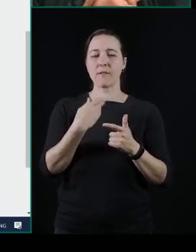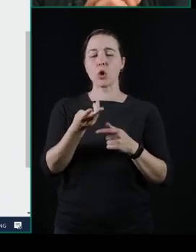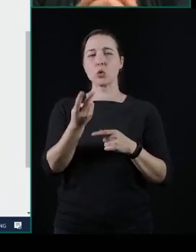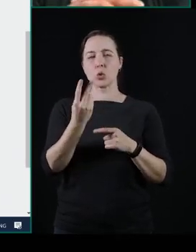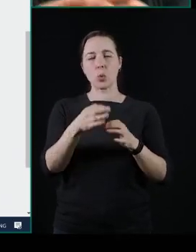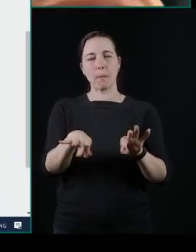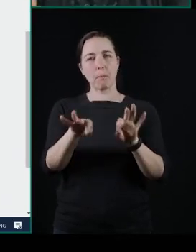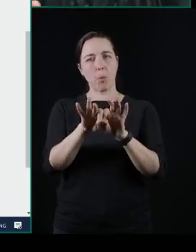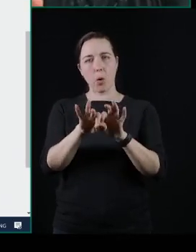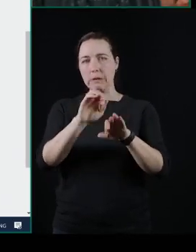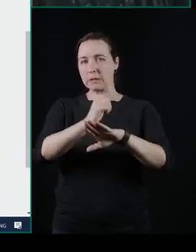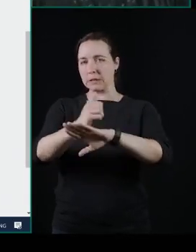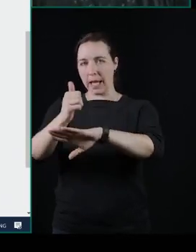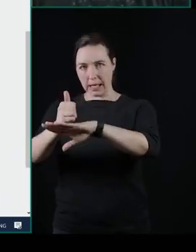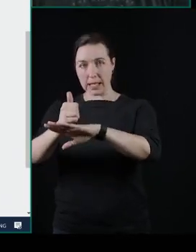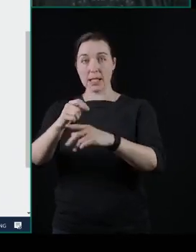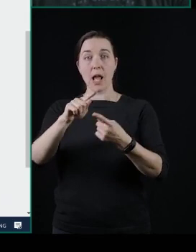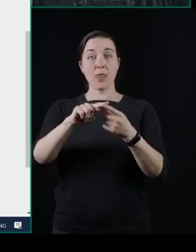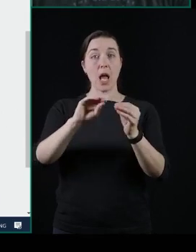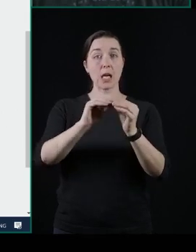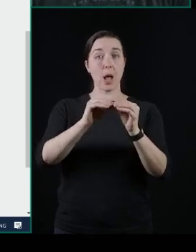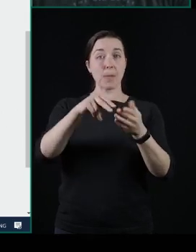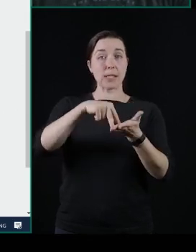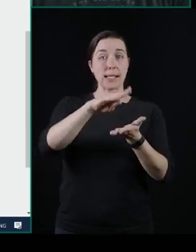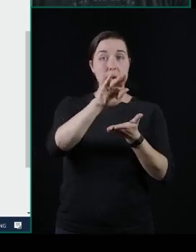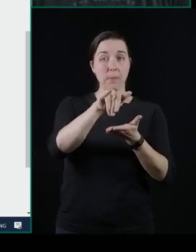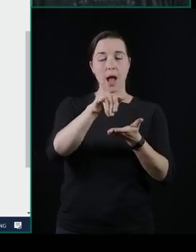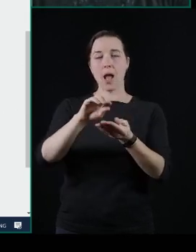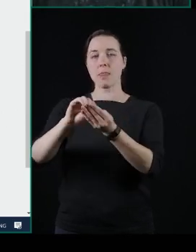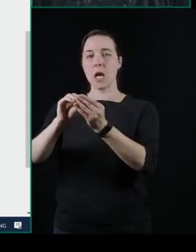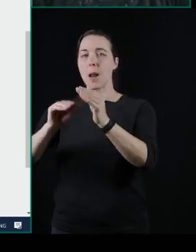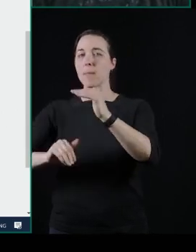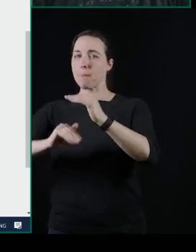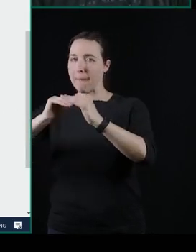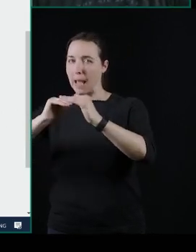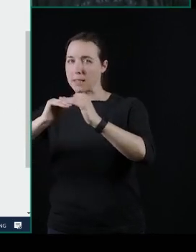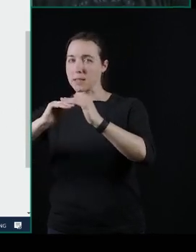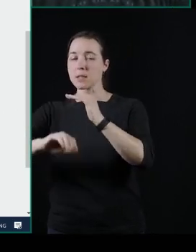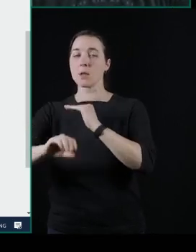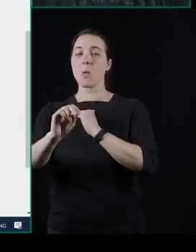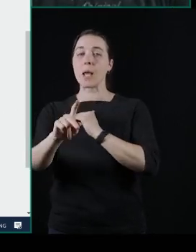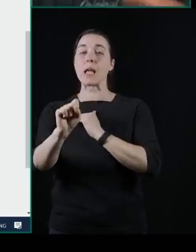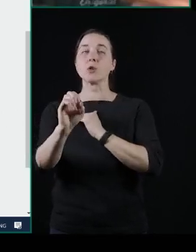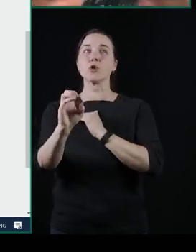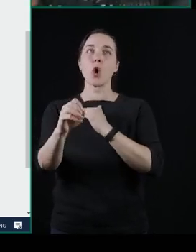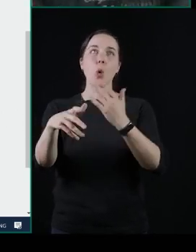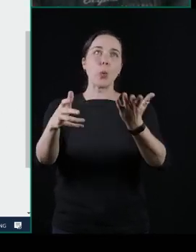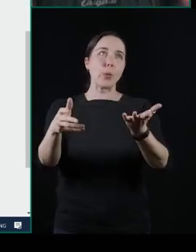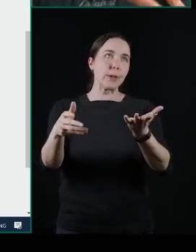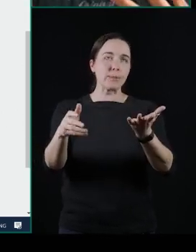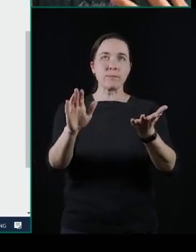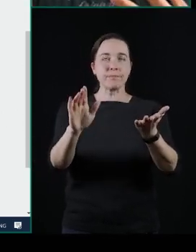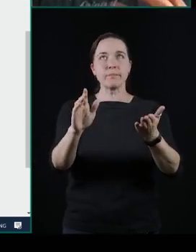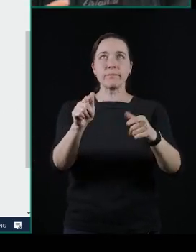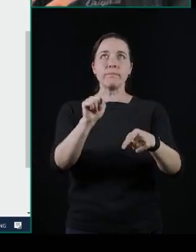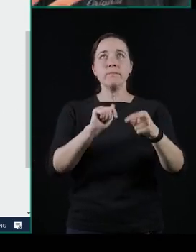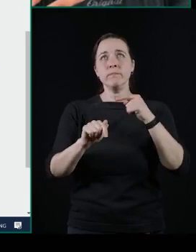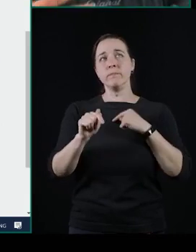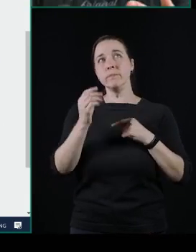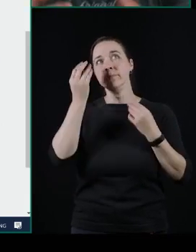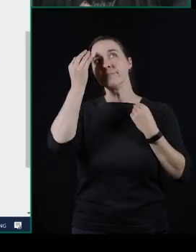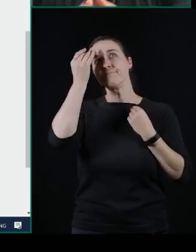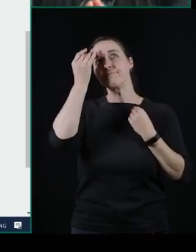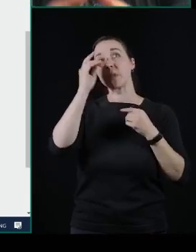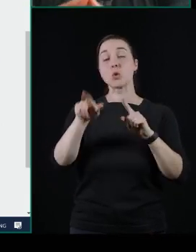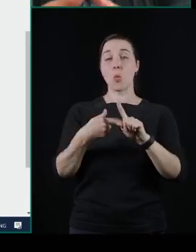two important settings that we need to configure: the number of standing by and the number of maximum, right? So Let's take a step